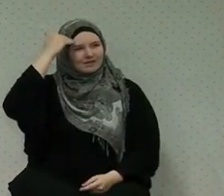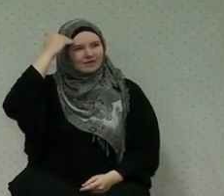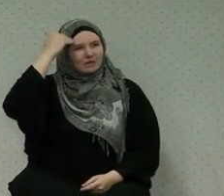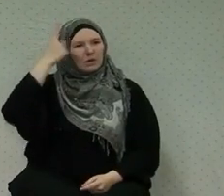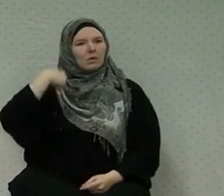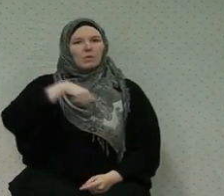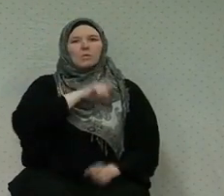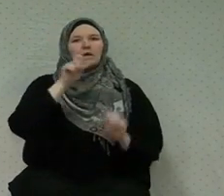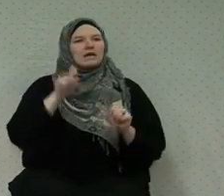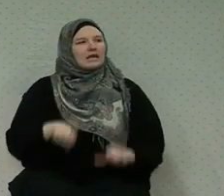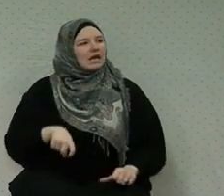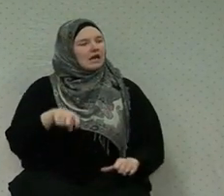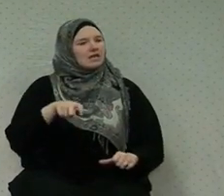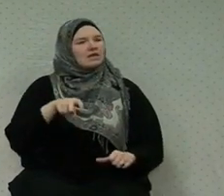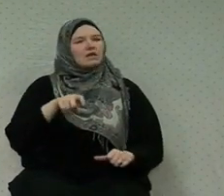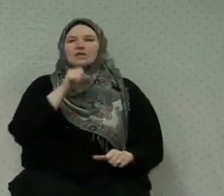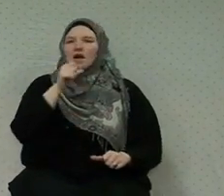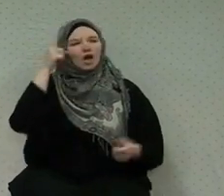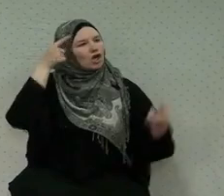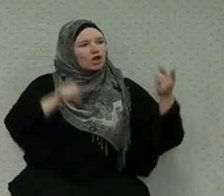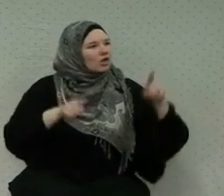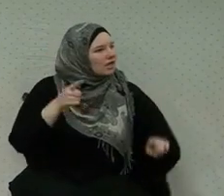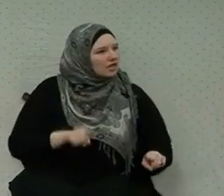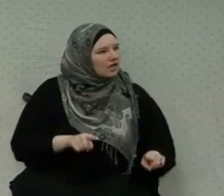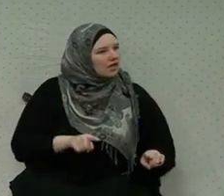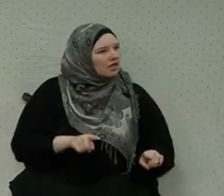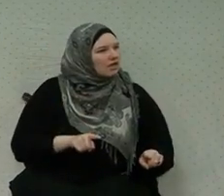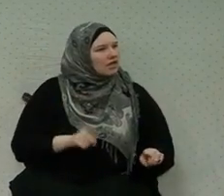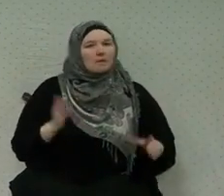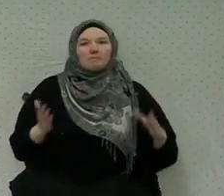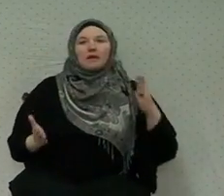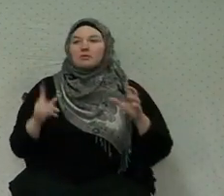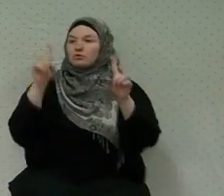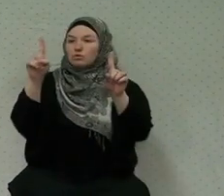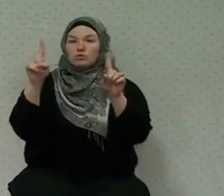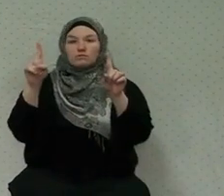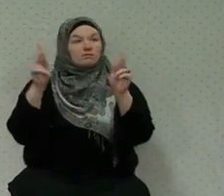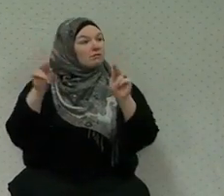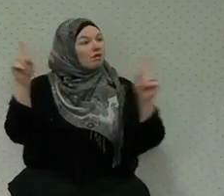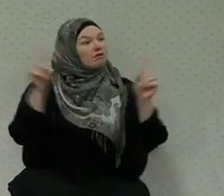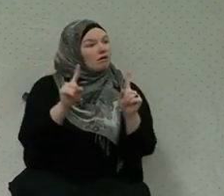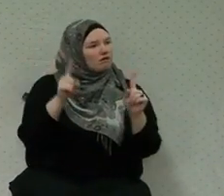rarely agree, even if we are a company of two, on everything.